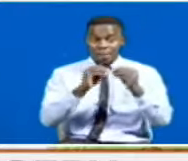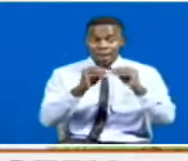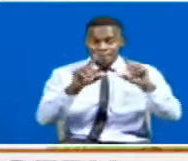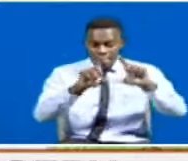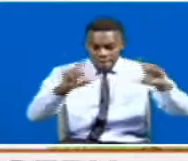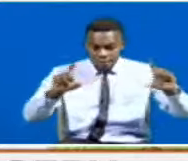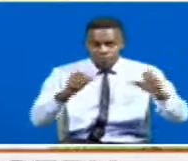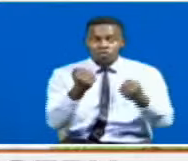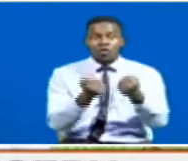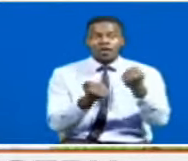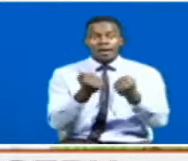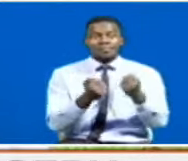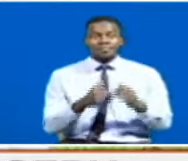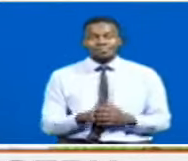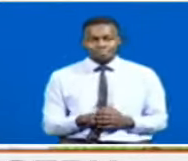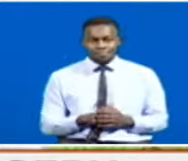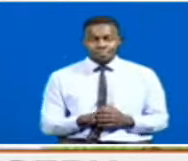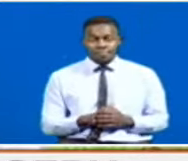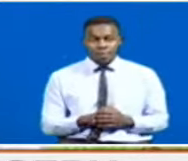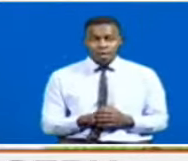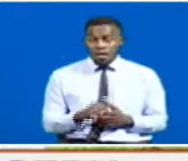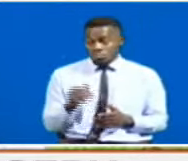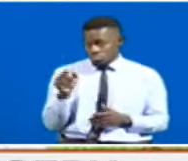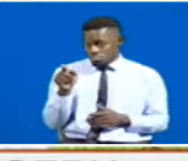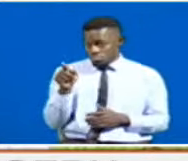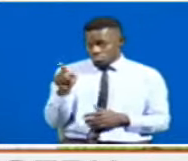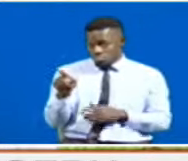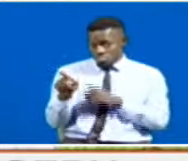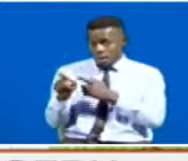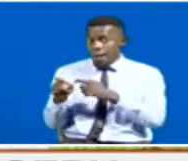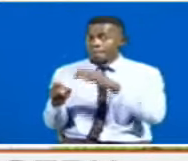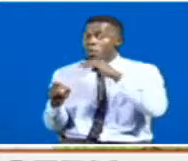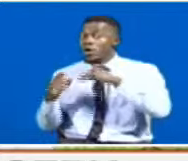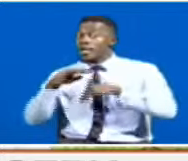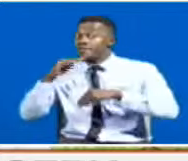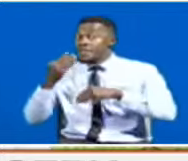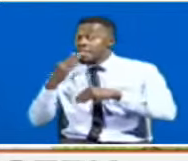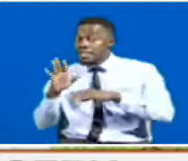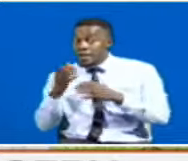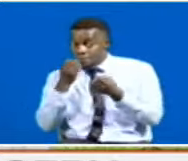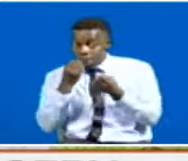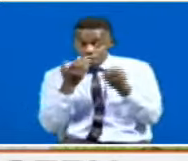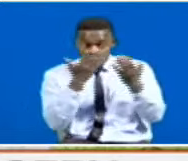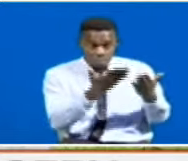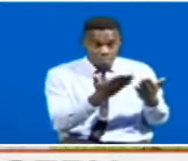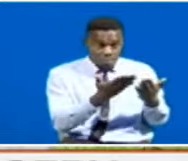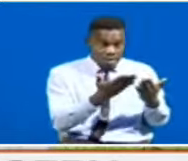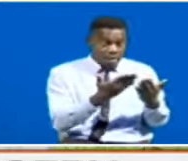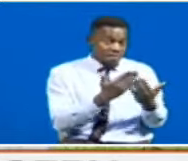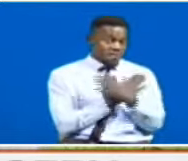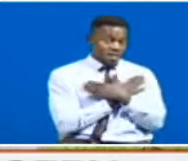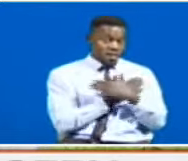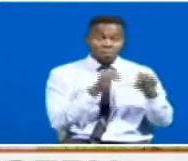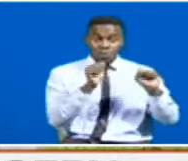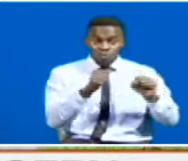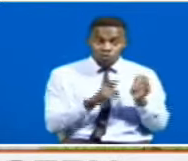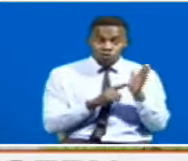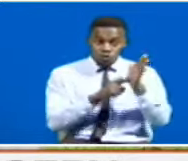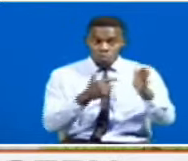plate. Akamwambia tuende unionyeshe njia. So akaingia kwa hii gari ya hii kijana, wakakuja